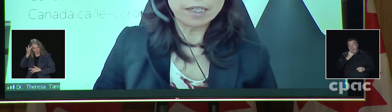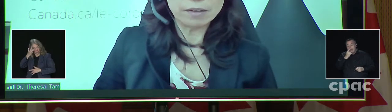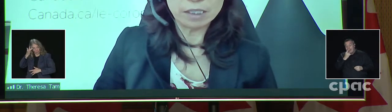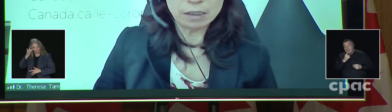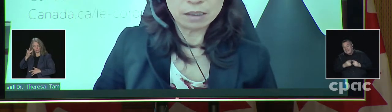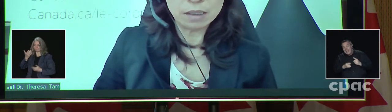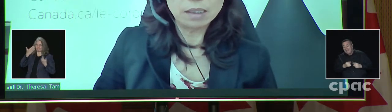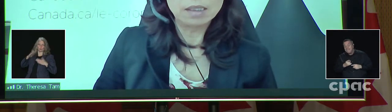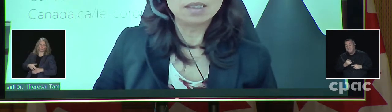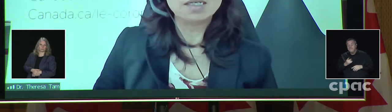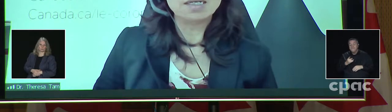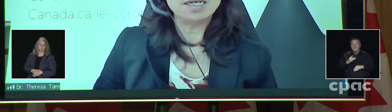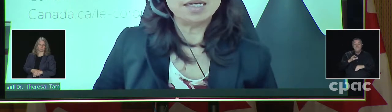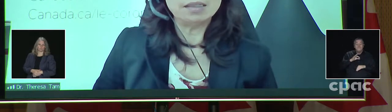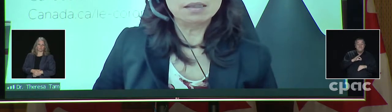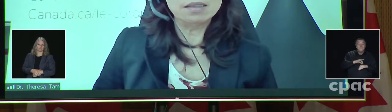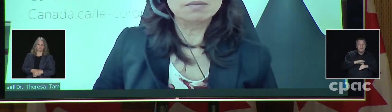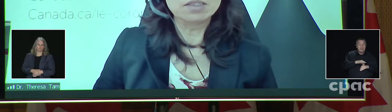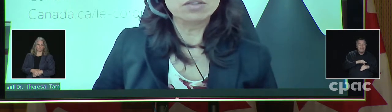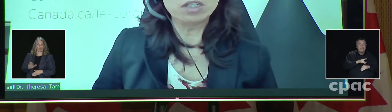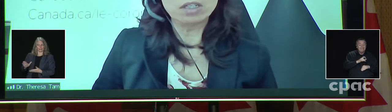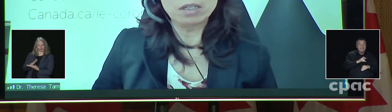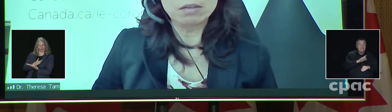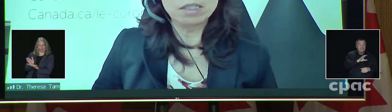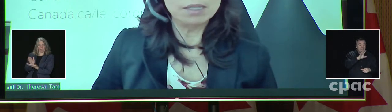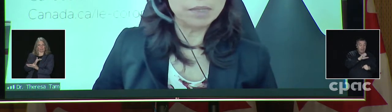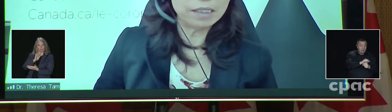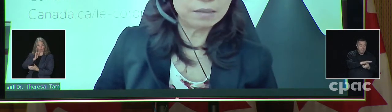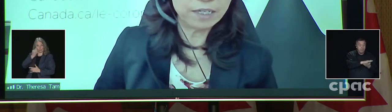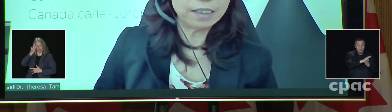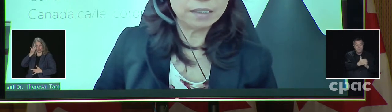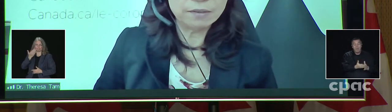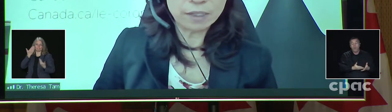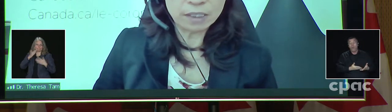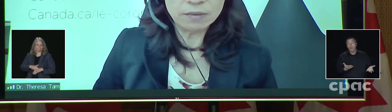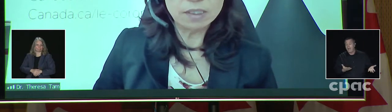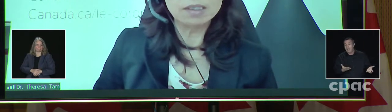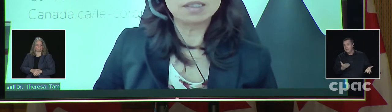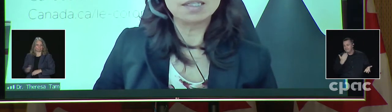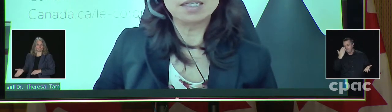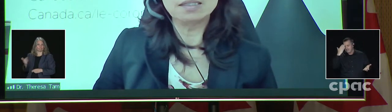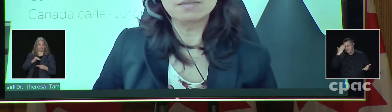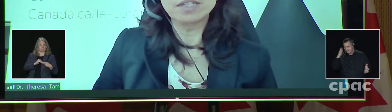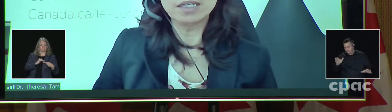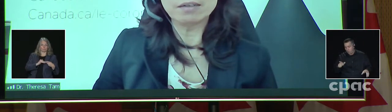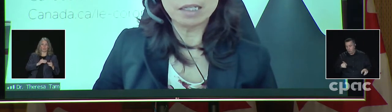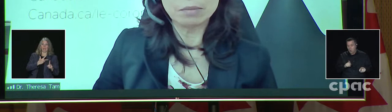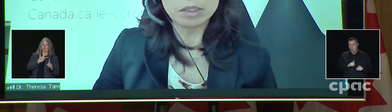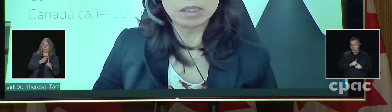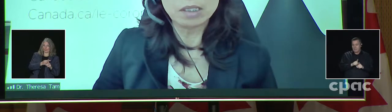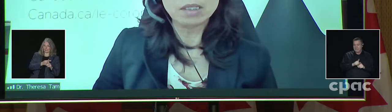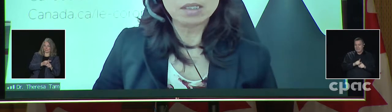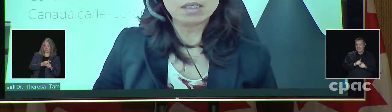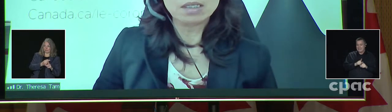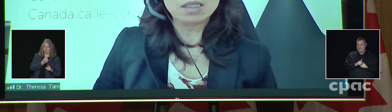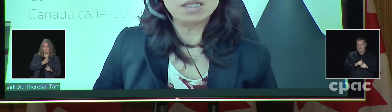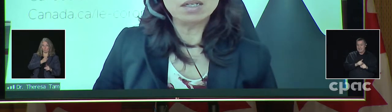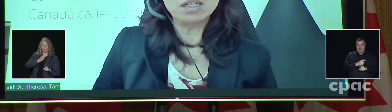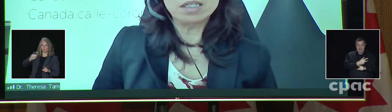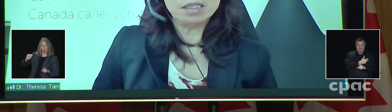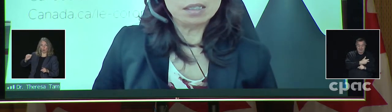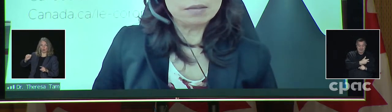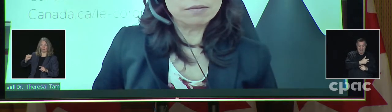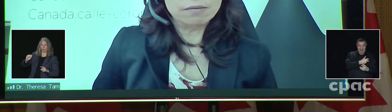particular variant. And we do not know the impact of vaccine effectiveness against severe outcomes.